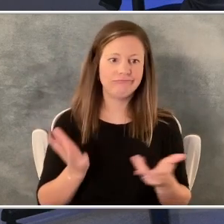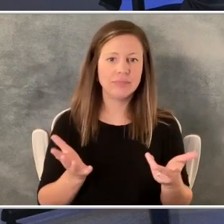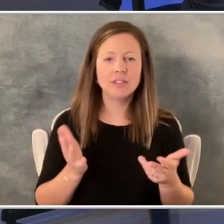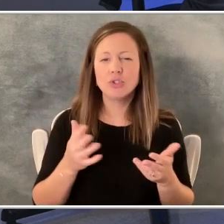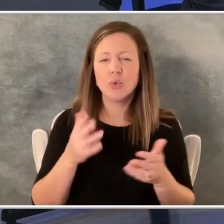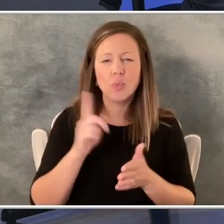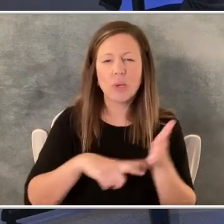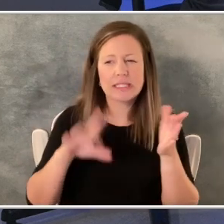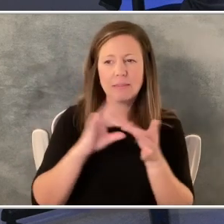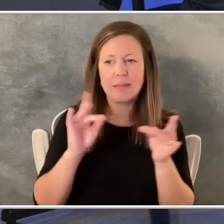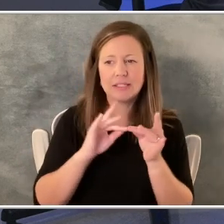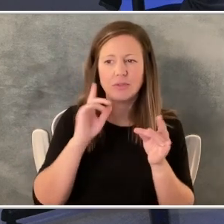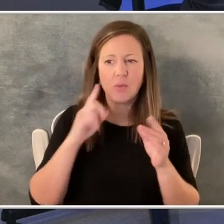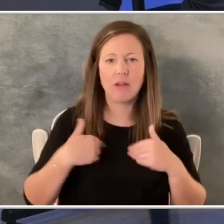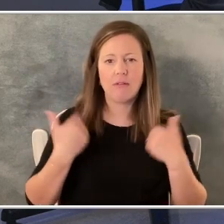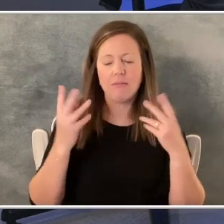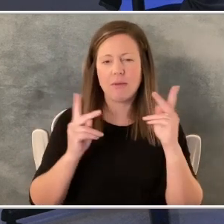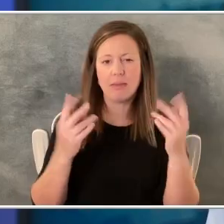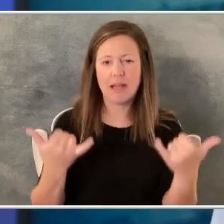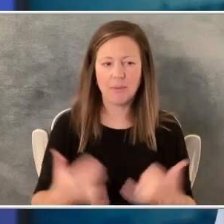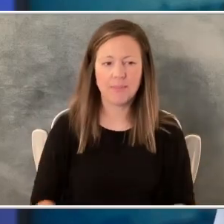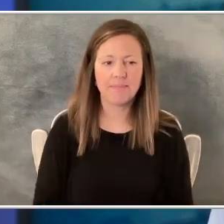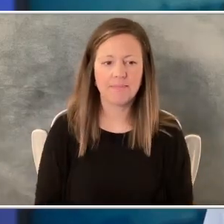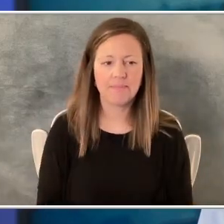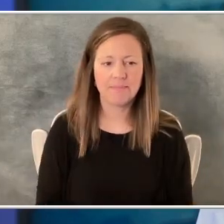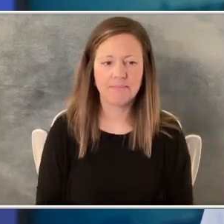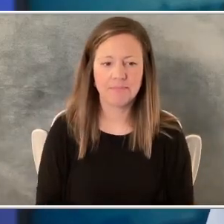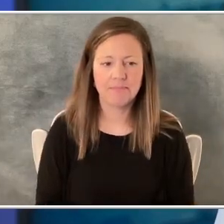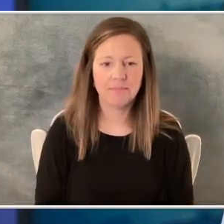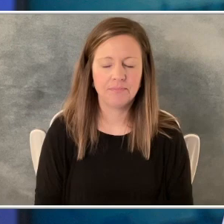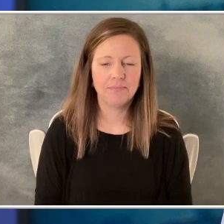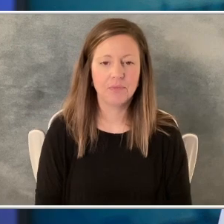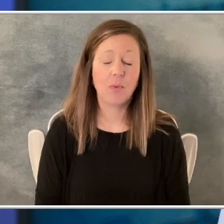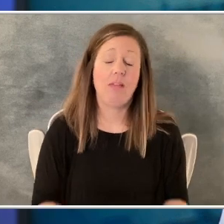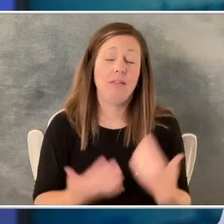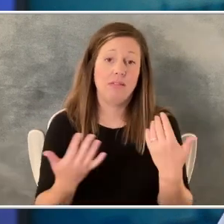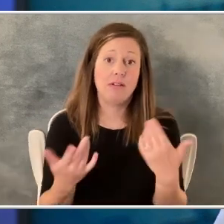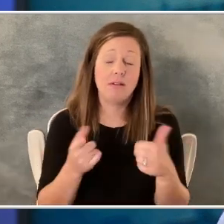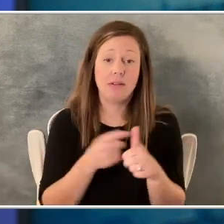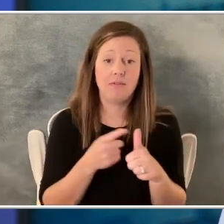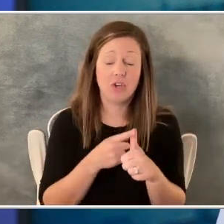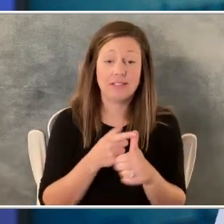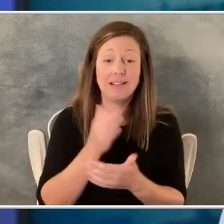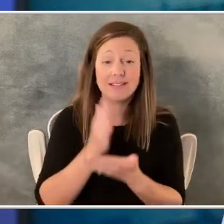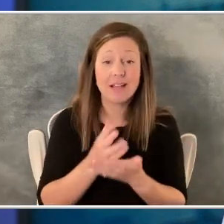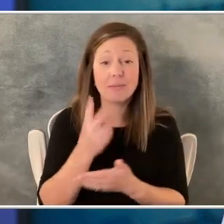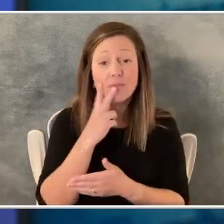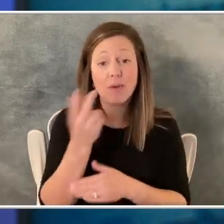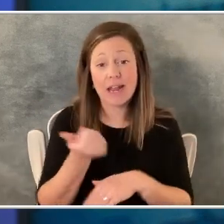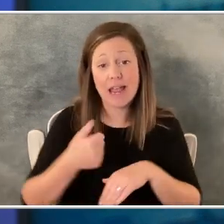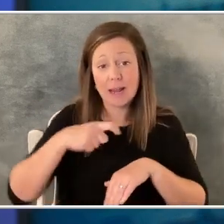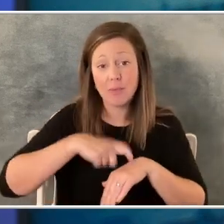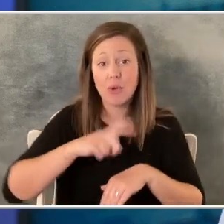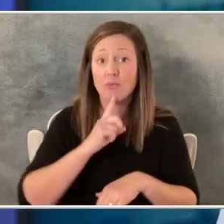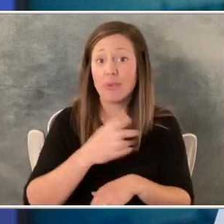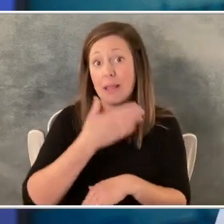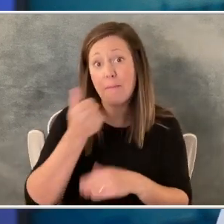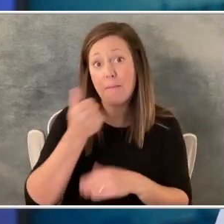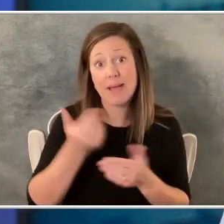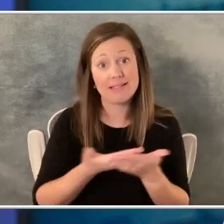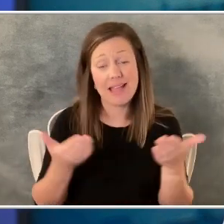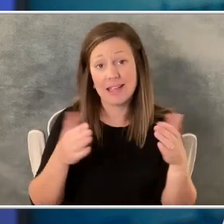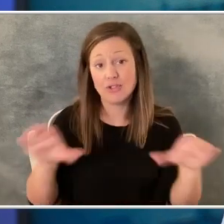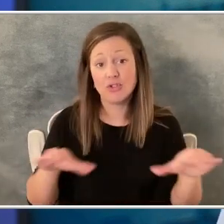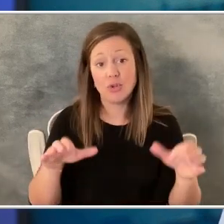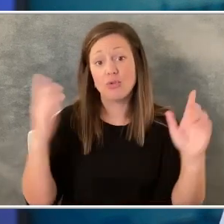to young people now? My biggest take-home points, number one, is stopping smoking at any point is the best thing to do to reduce your risk in the future.